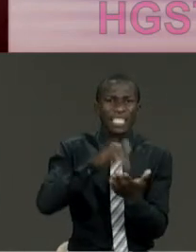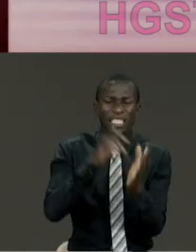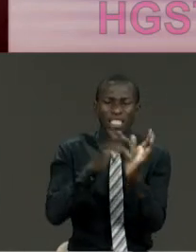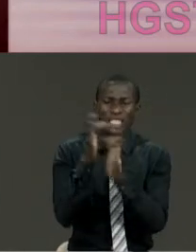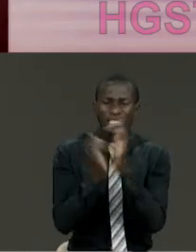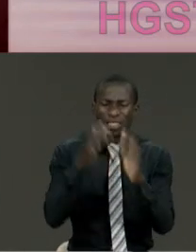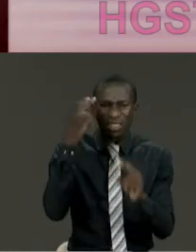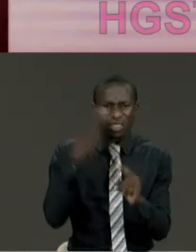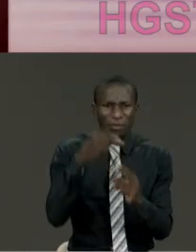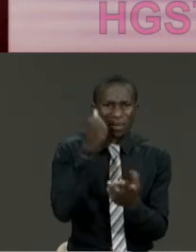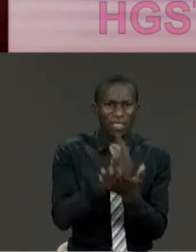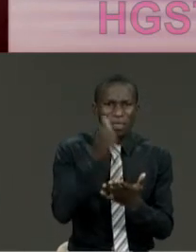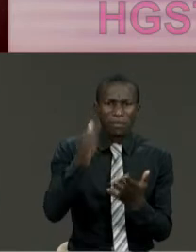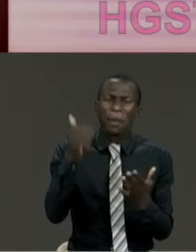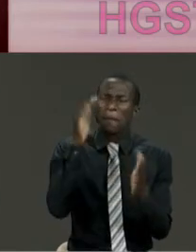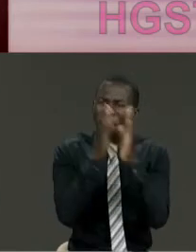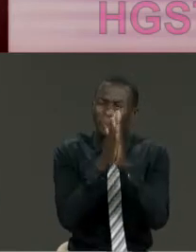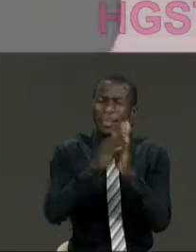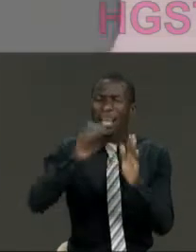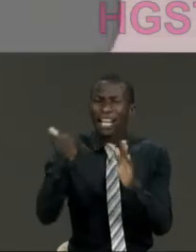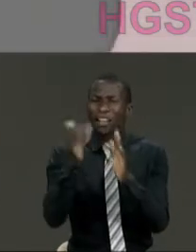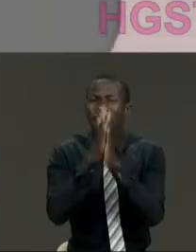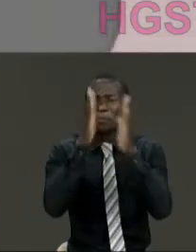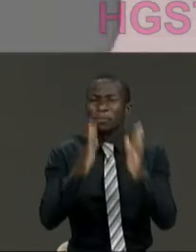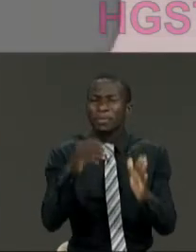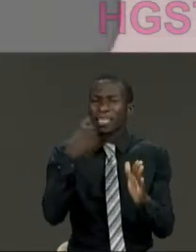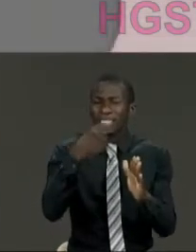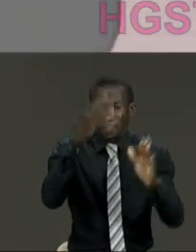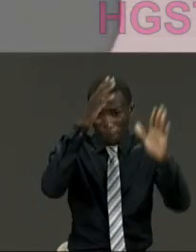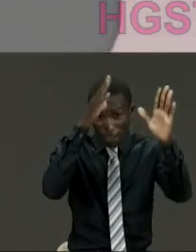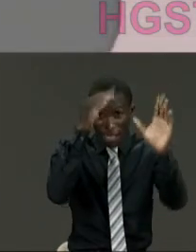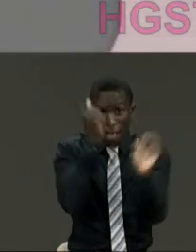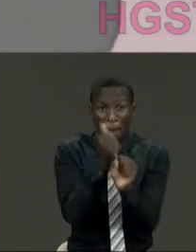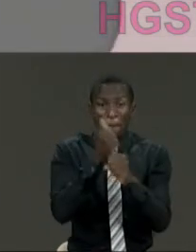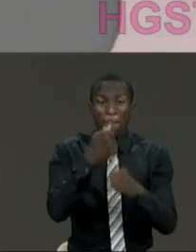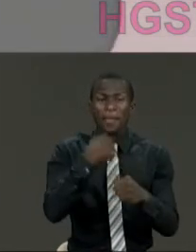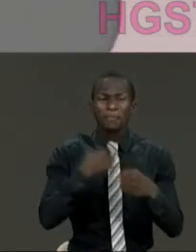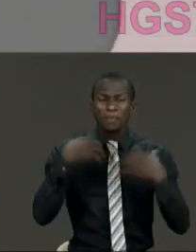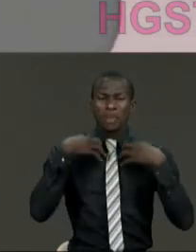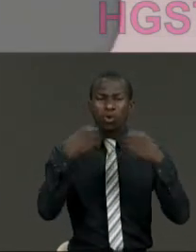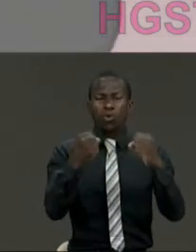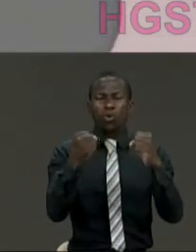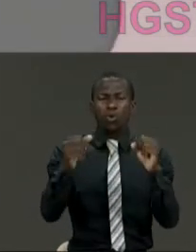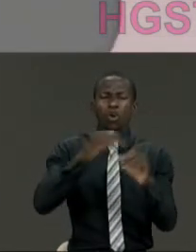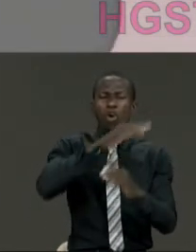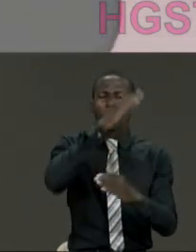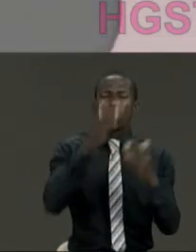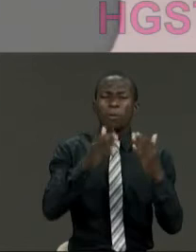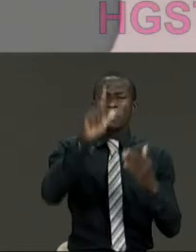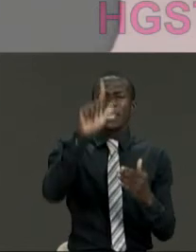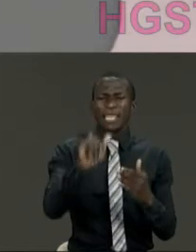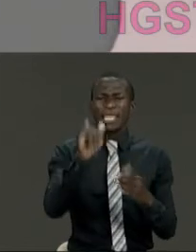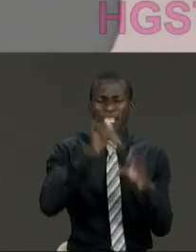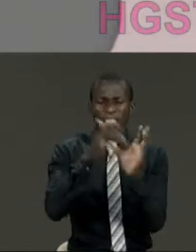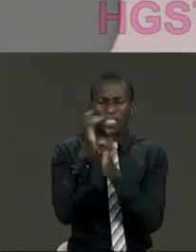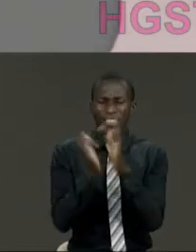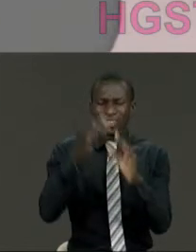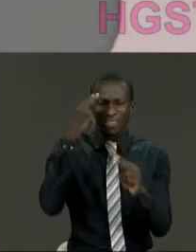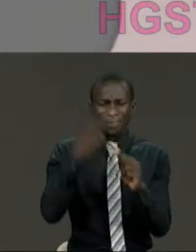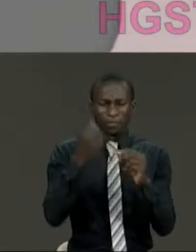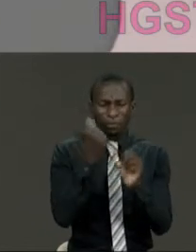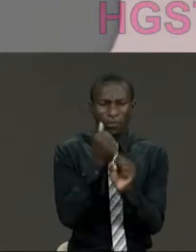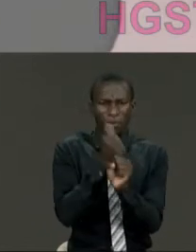Amen. Going to pray another prayer and say, Father, make me whole completely in the name of Jesus. Make me